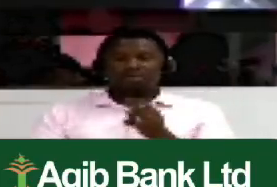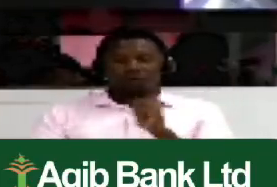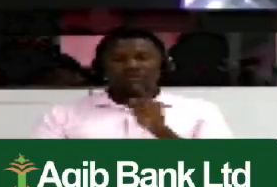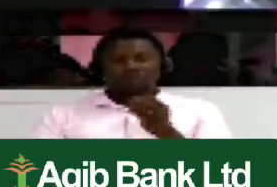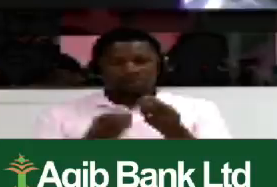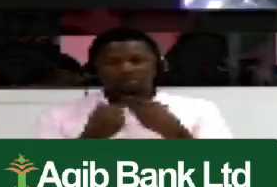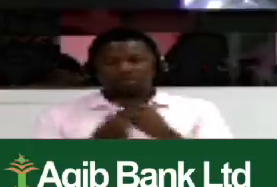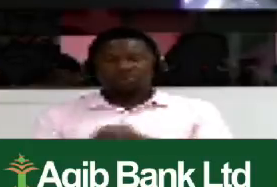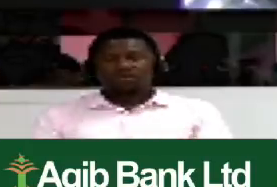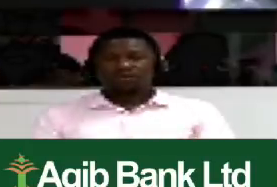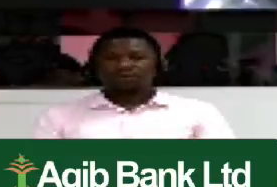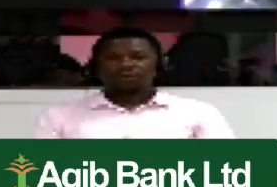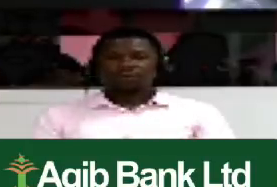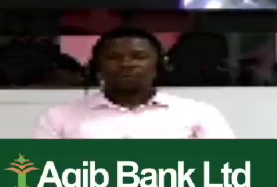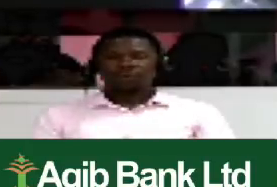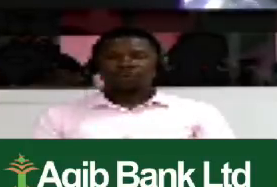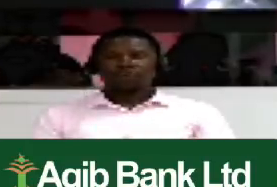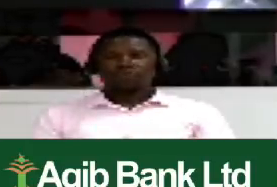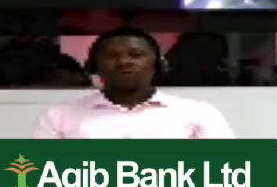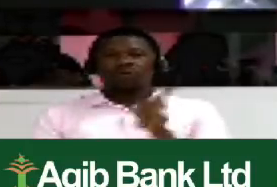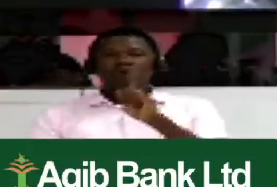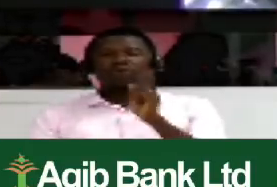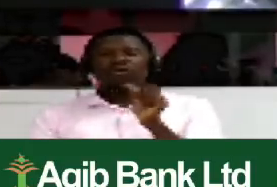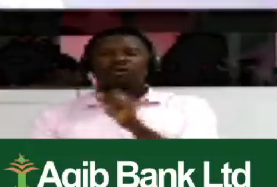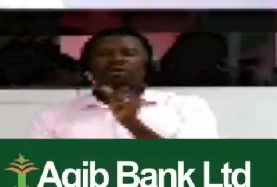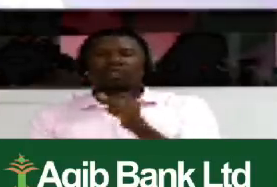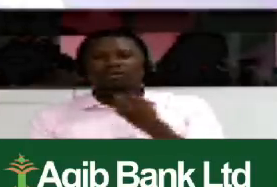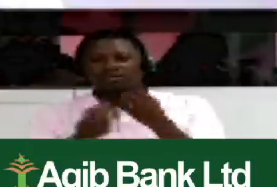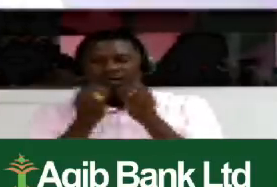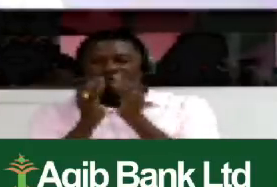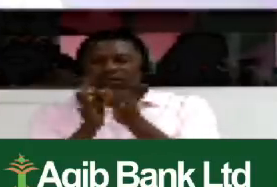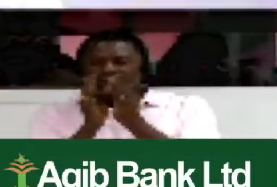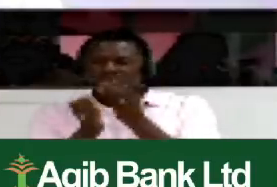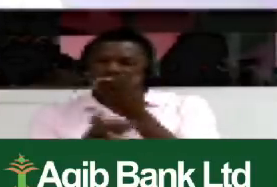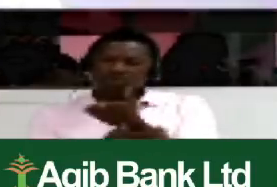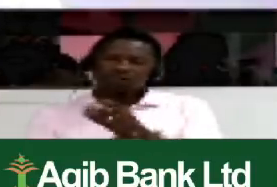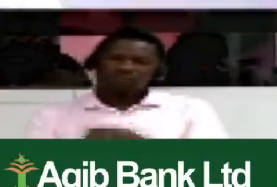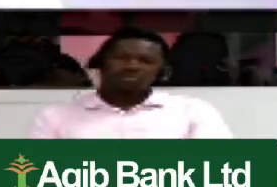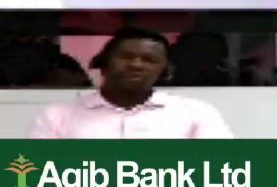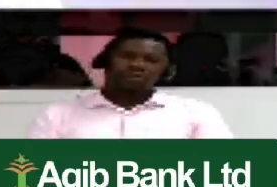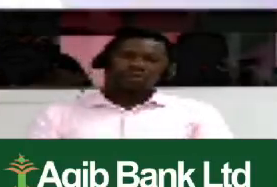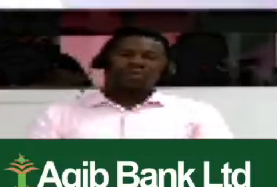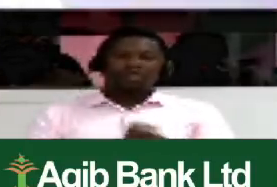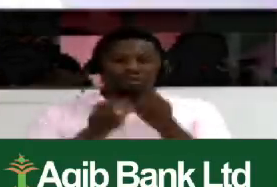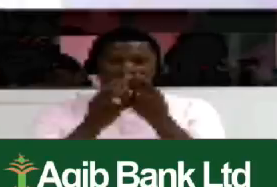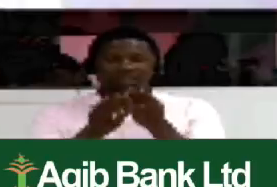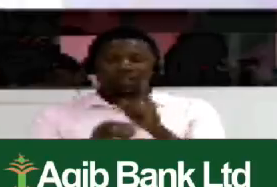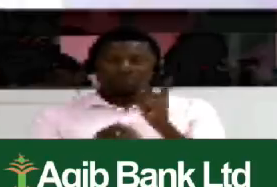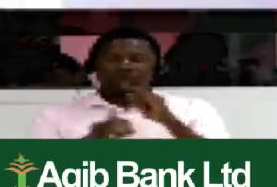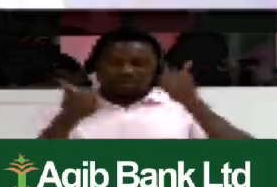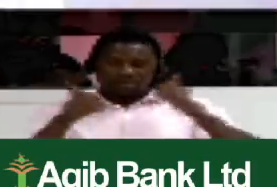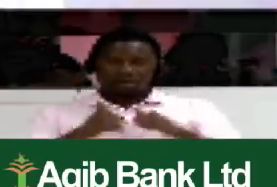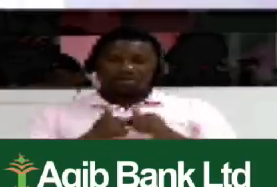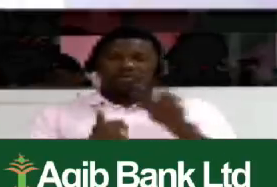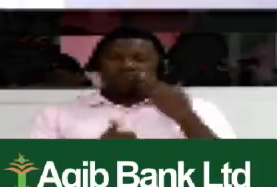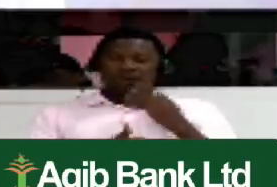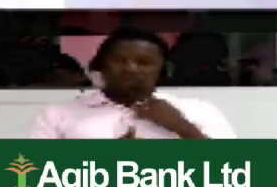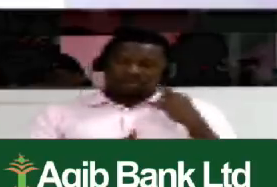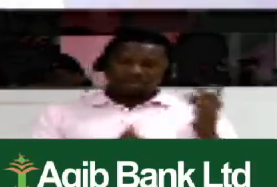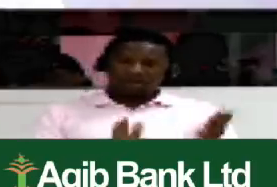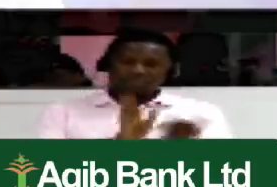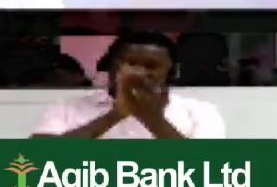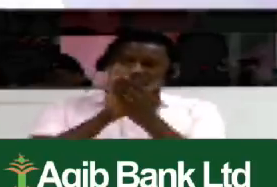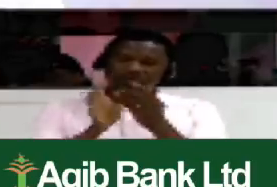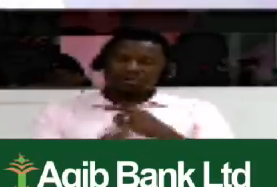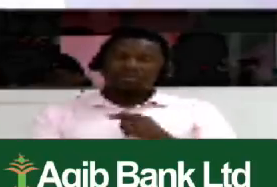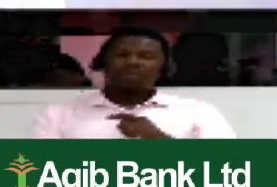What else did he tell you? So he said, what happened, and then when he appeared with the fire officer,